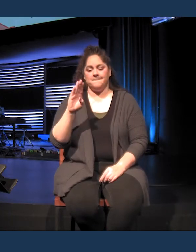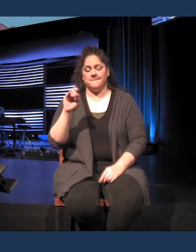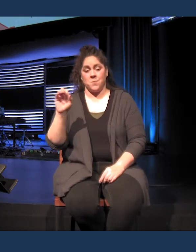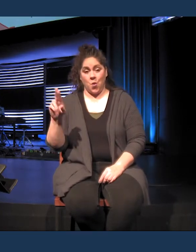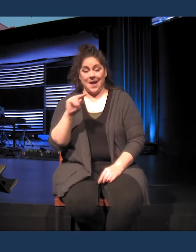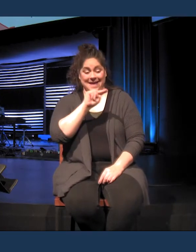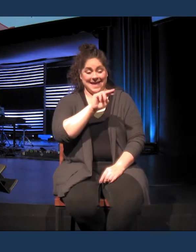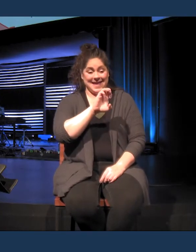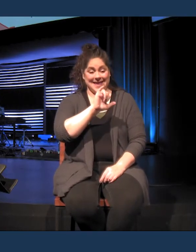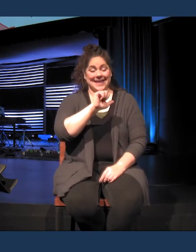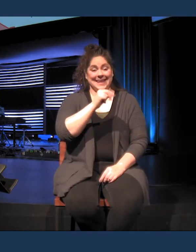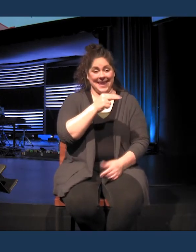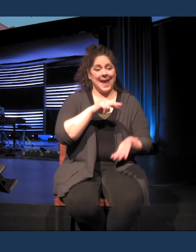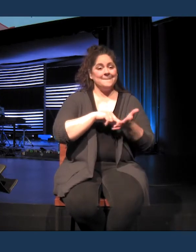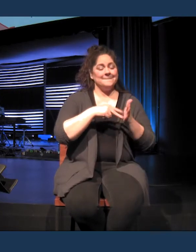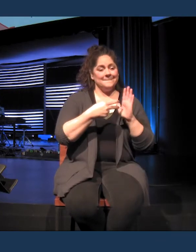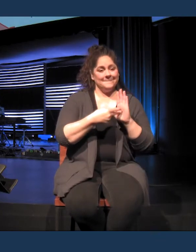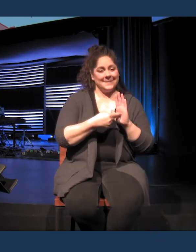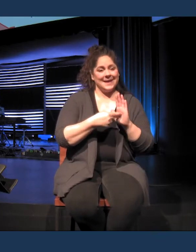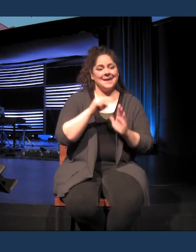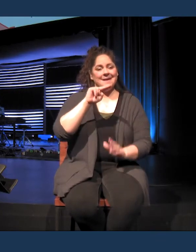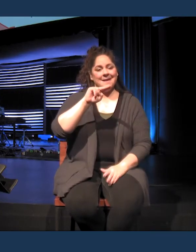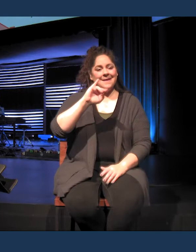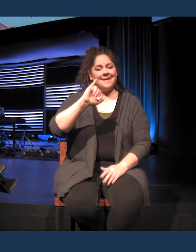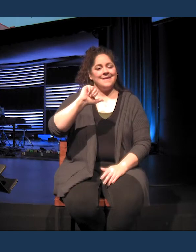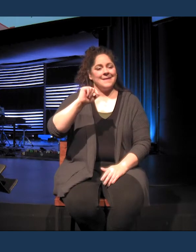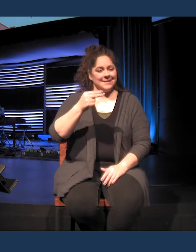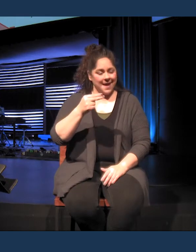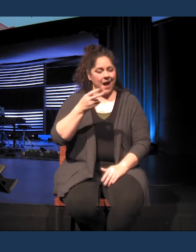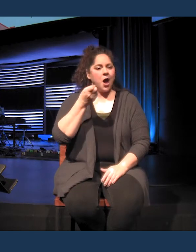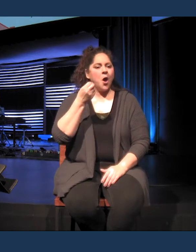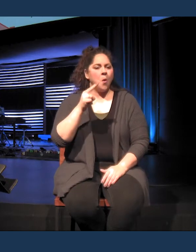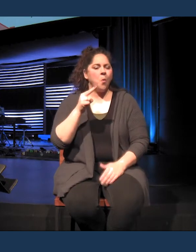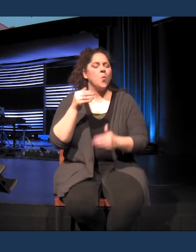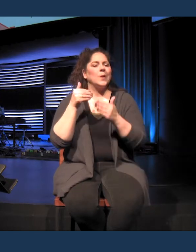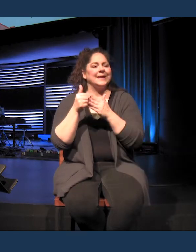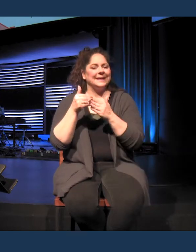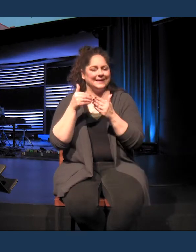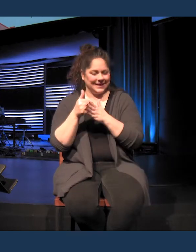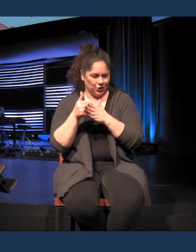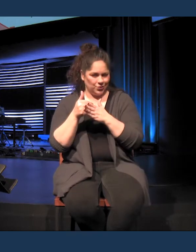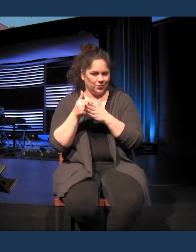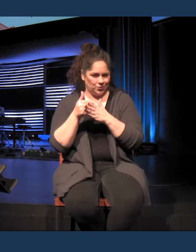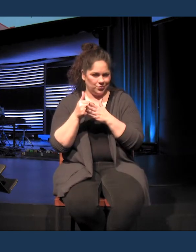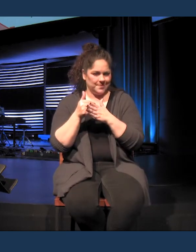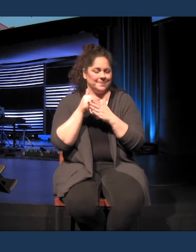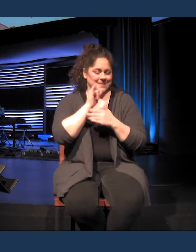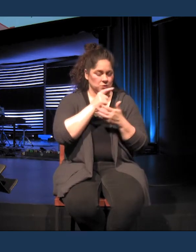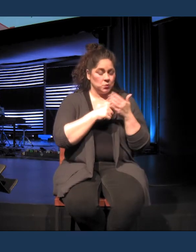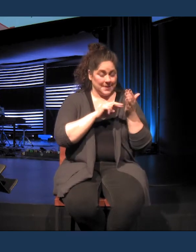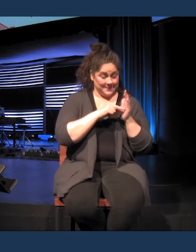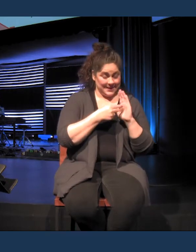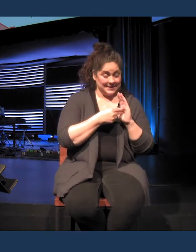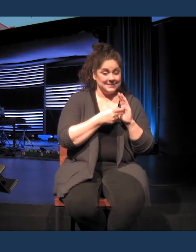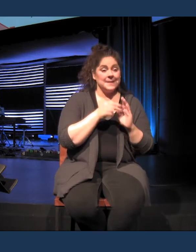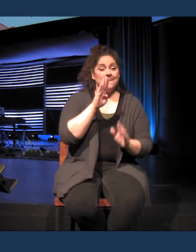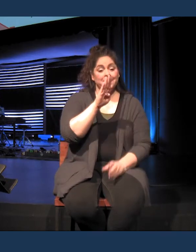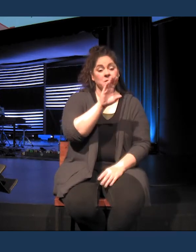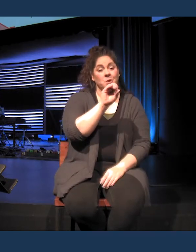ne. Ne simply means nigh or near. We get that.